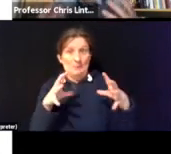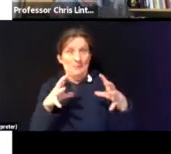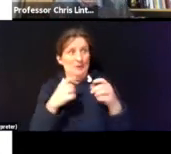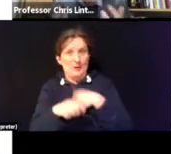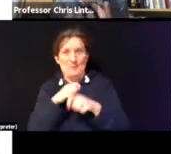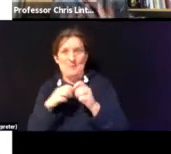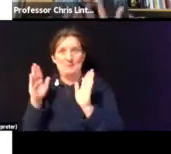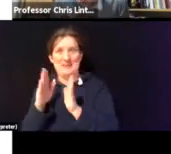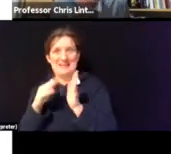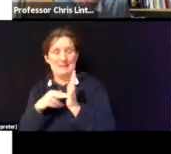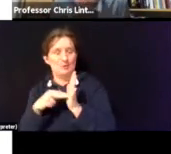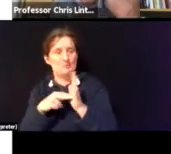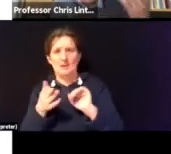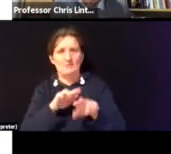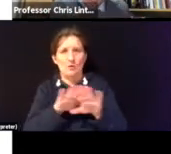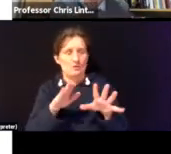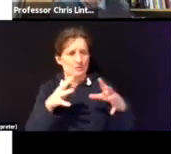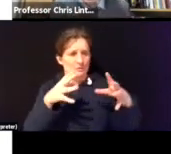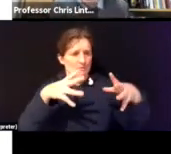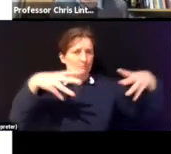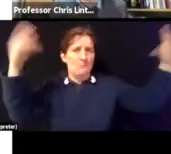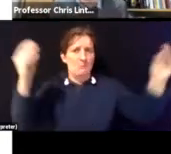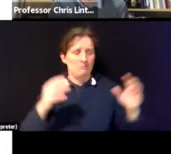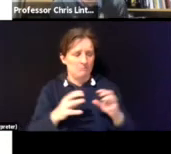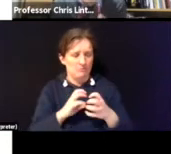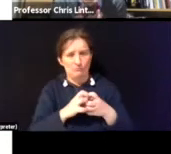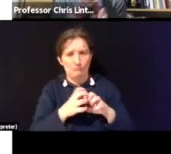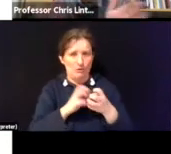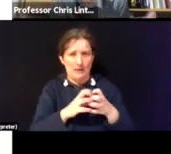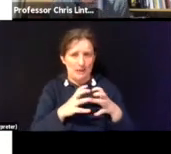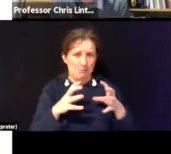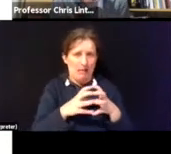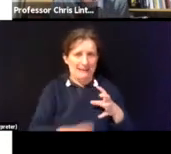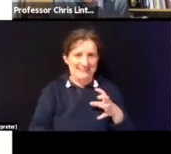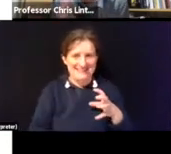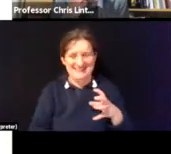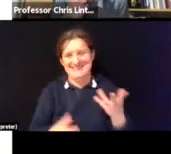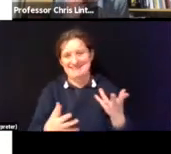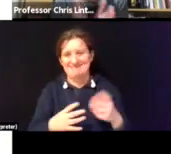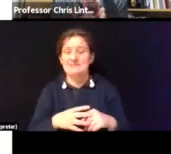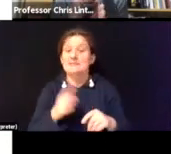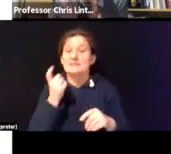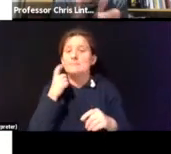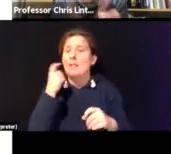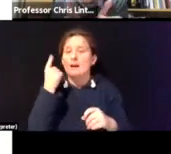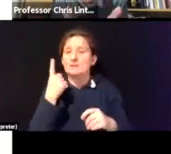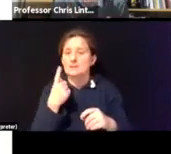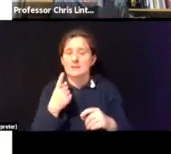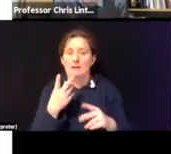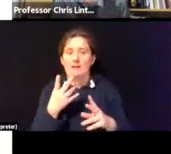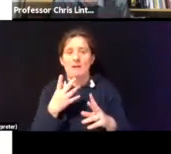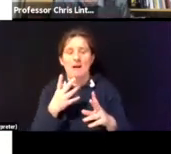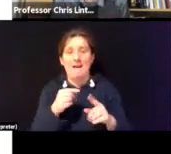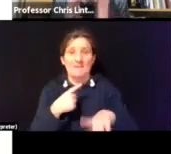Neptune. And if you don't, you lose your atmosphere, you go back to being a rocky planet. So it's a very simple idea, just adding this idea that there's this